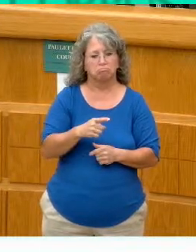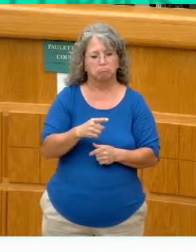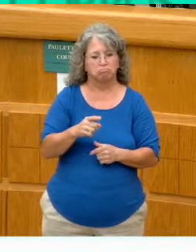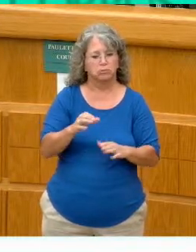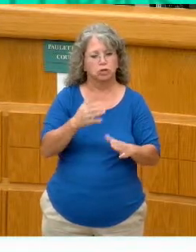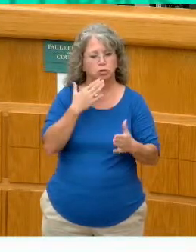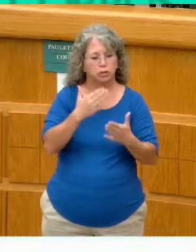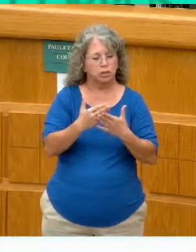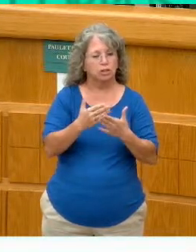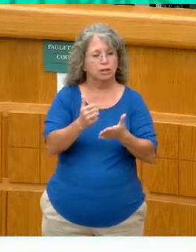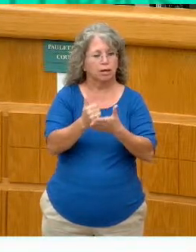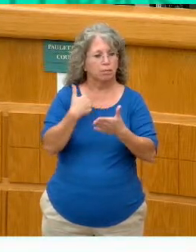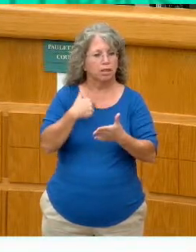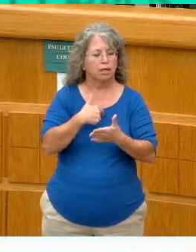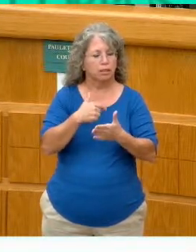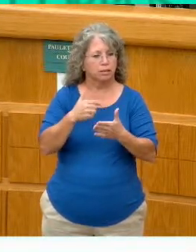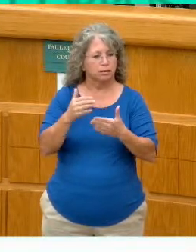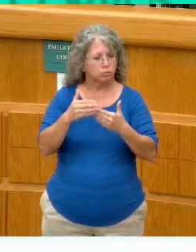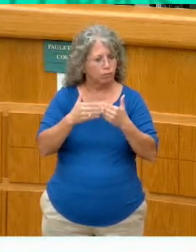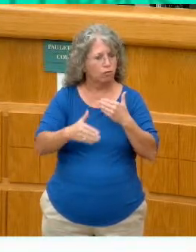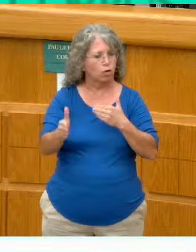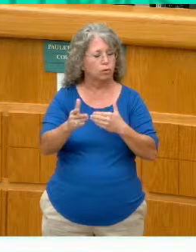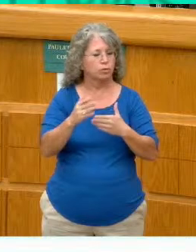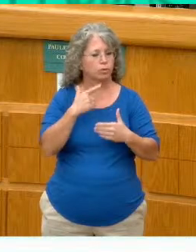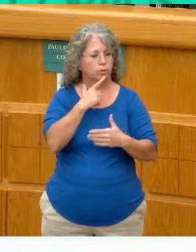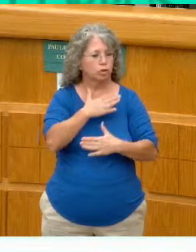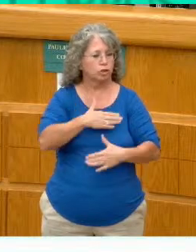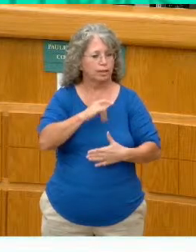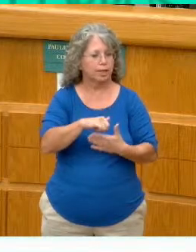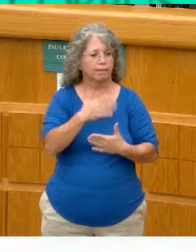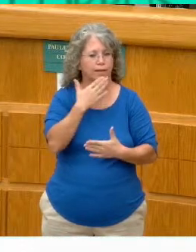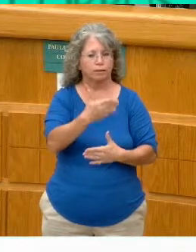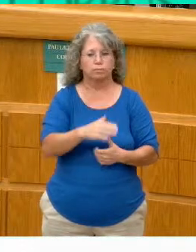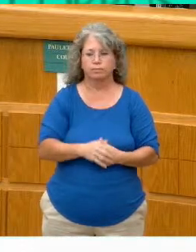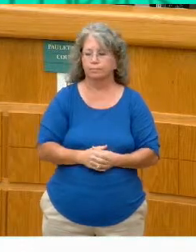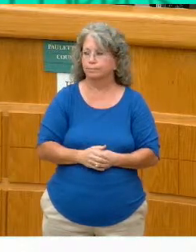and we appreciate that. All right, thank you.